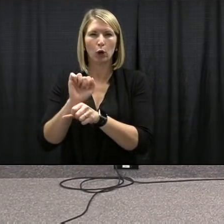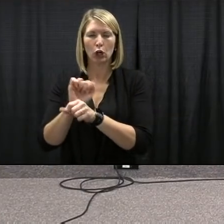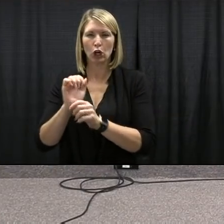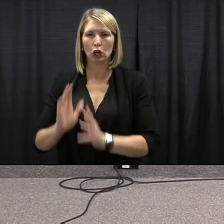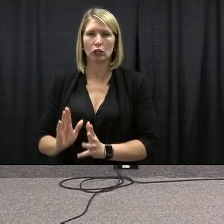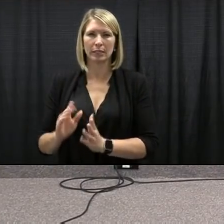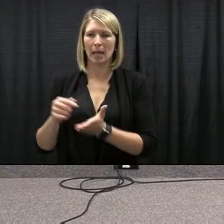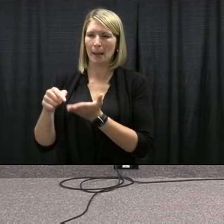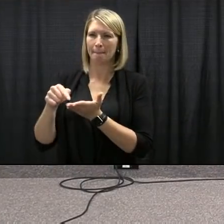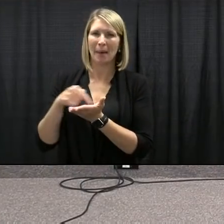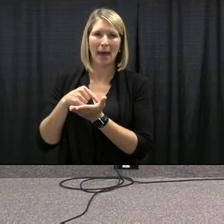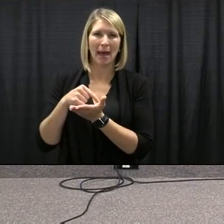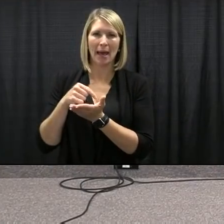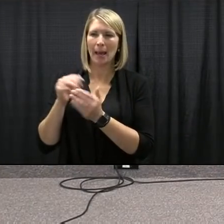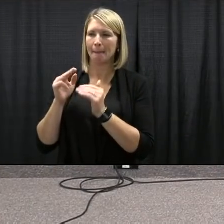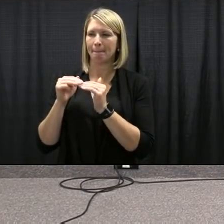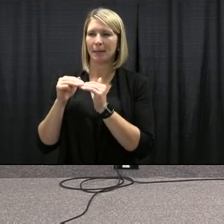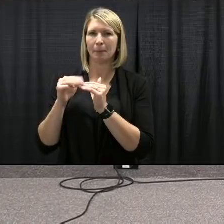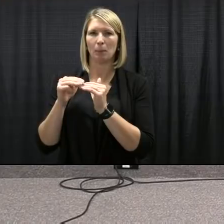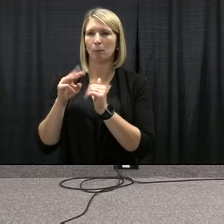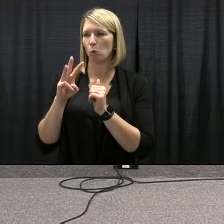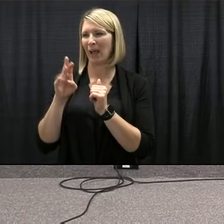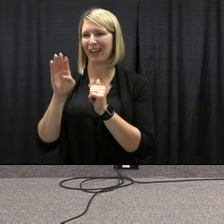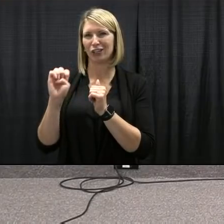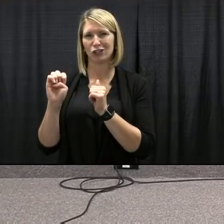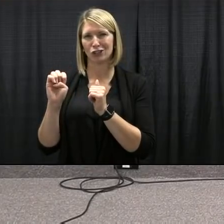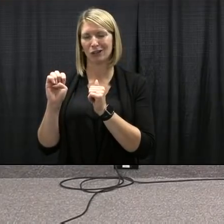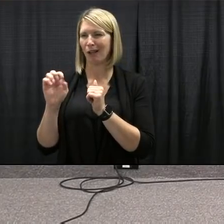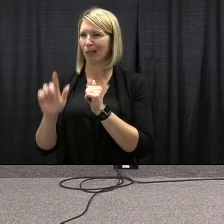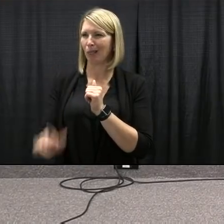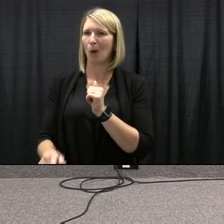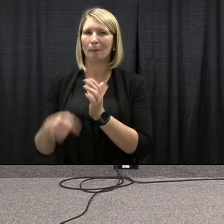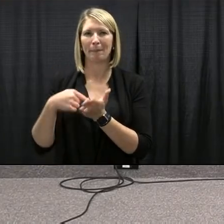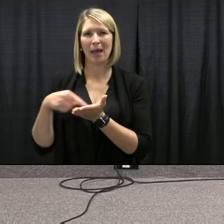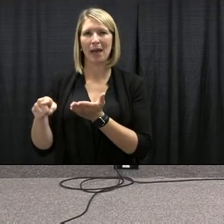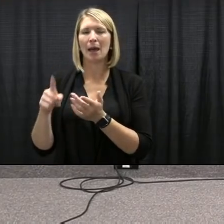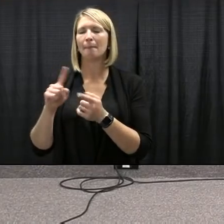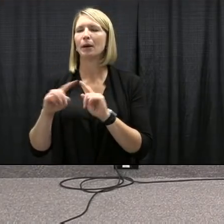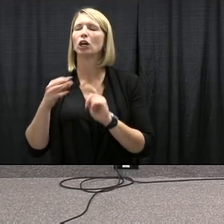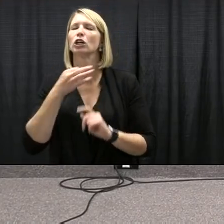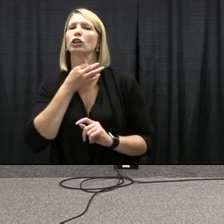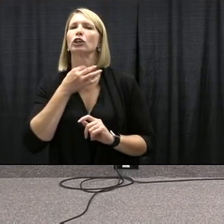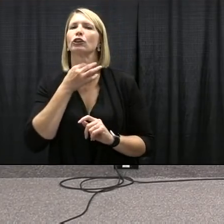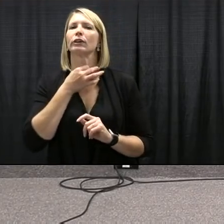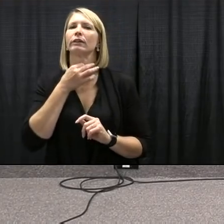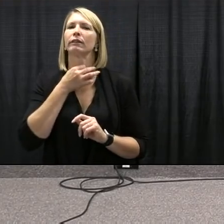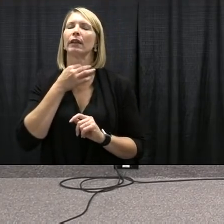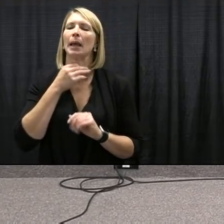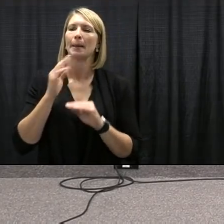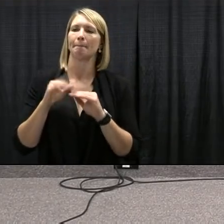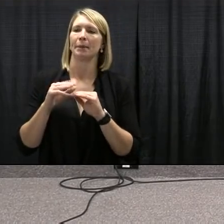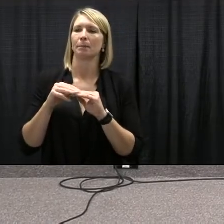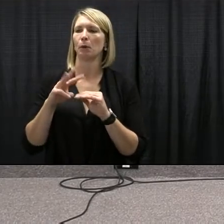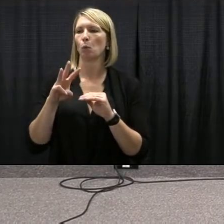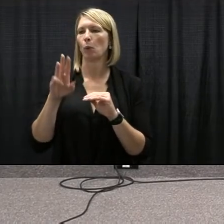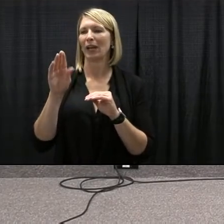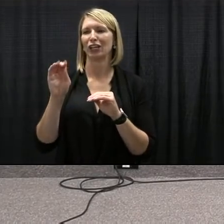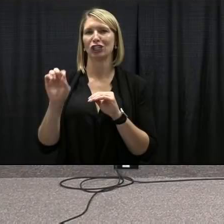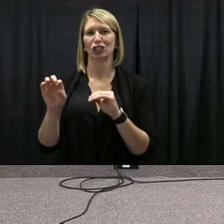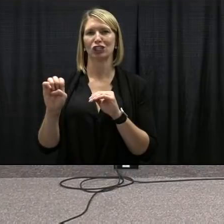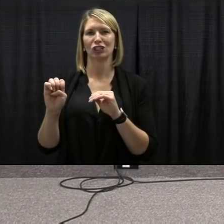an increase in minimum wage recently, but I wonder if there are any discussions ongoing about possibly increasing the minimum wage even